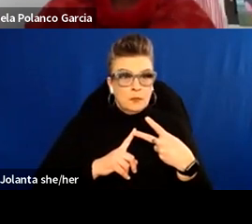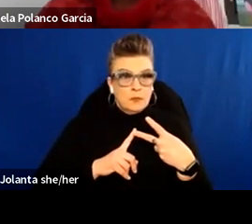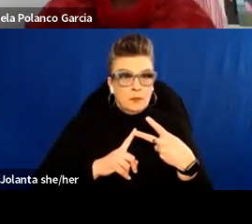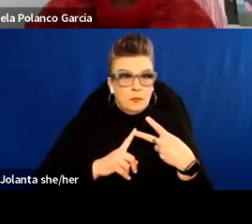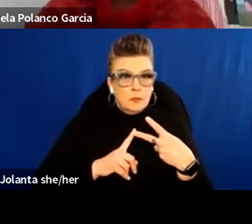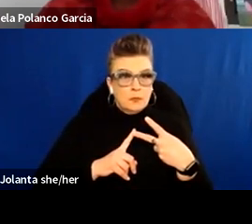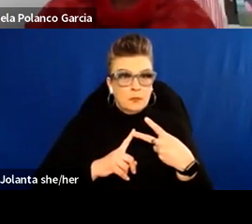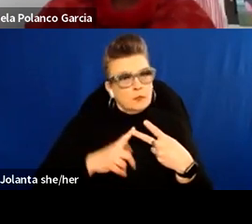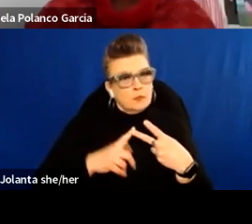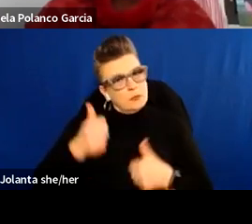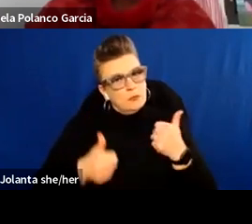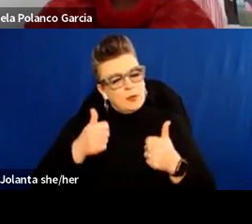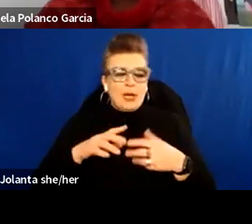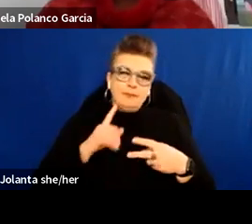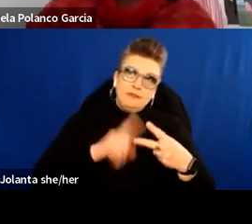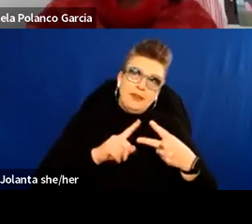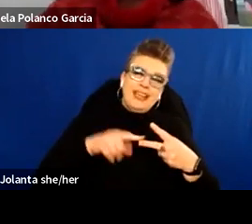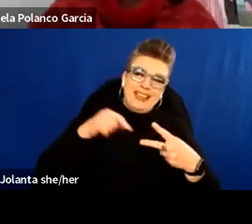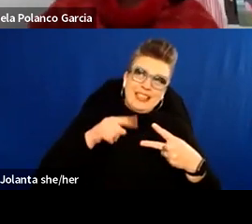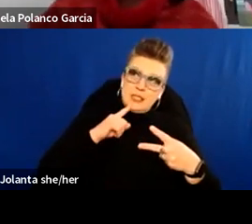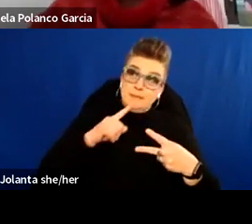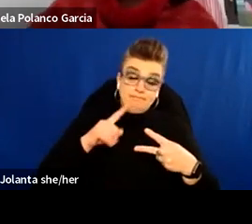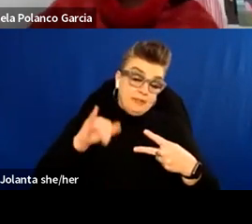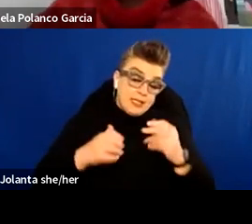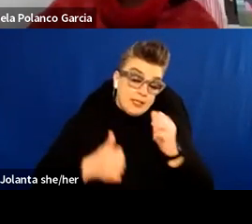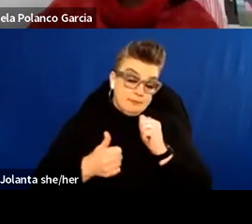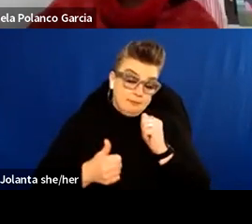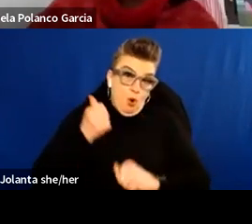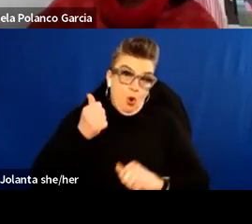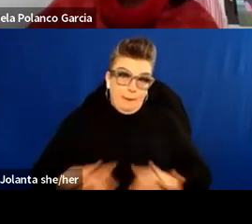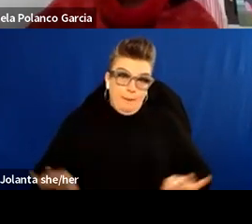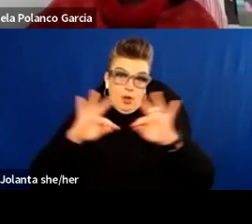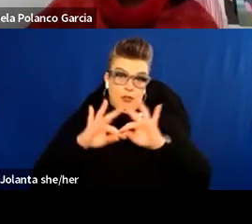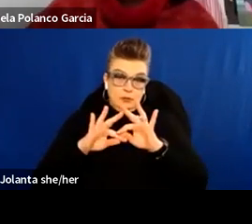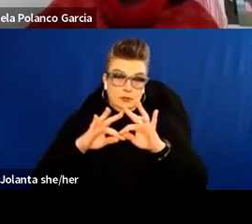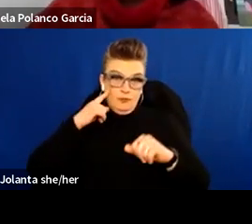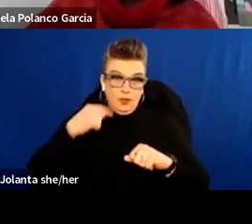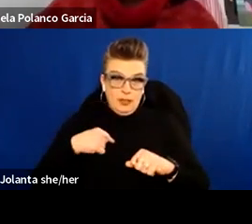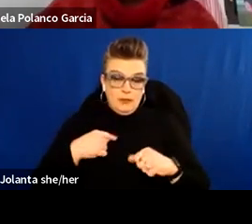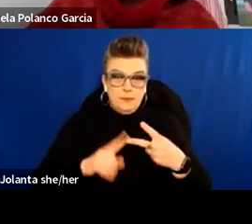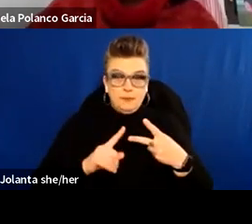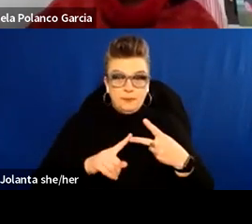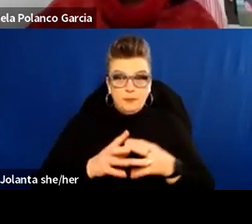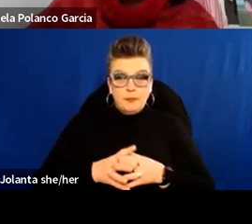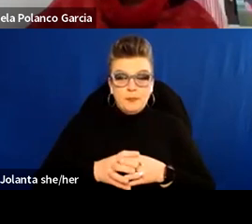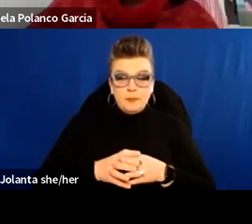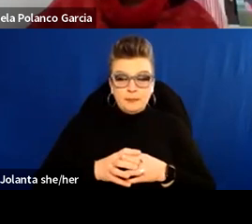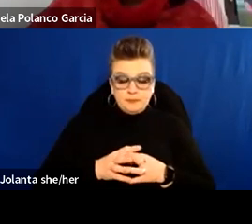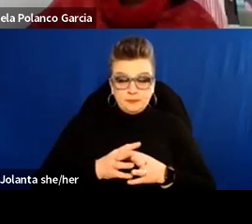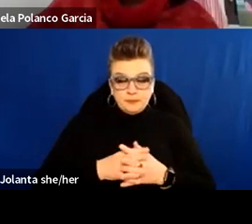which is more important to me uh is uh the fact that within